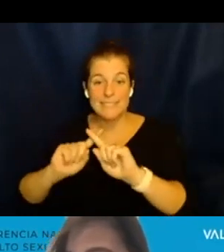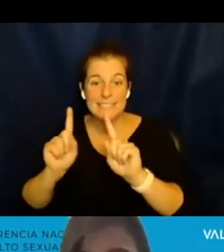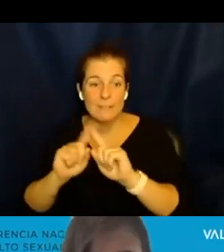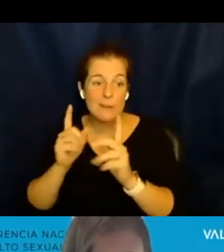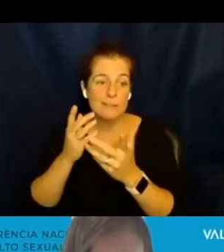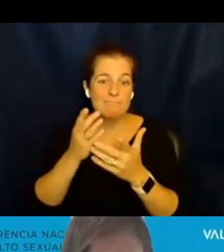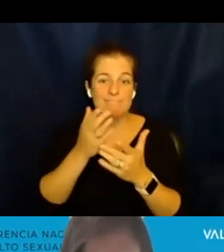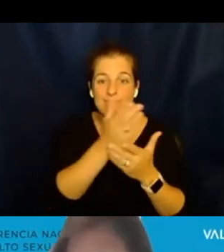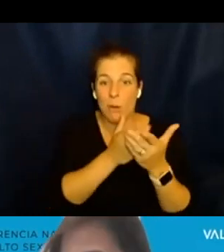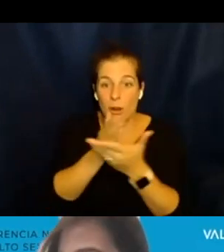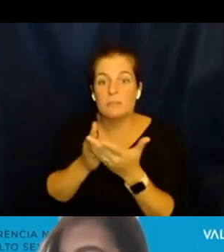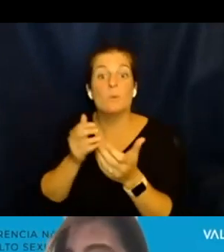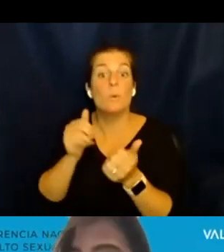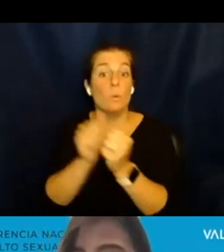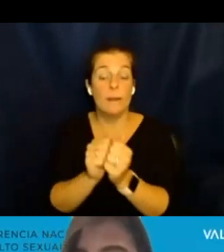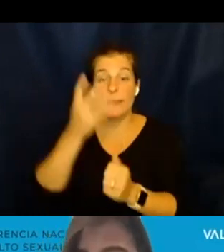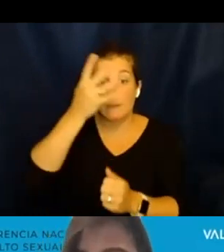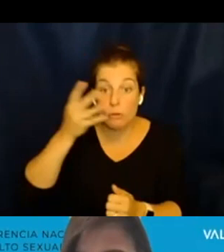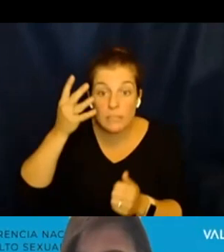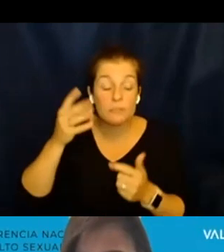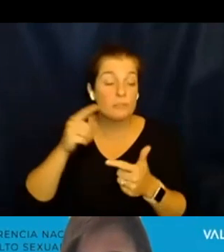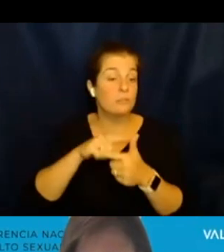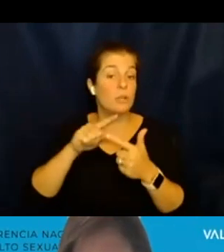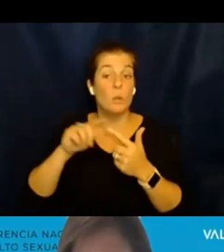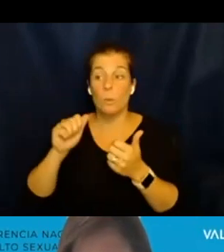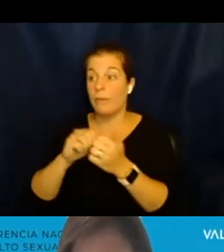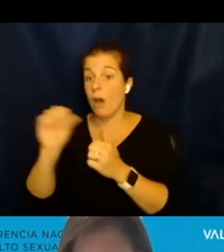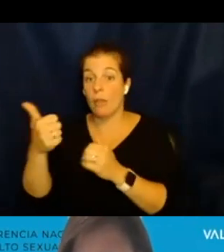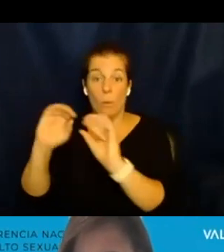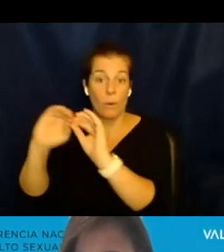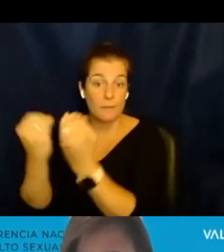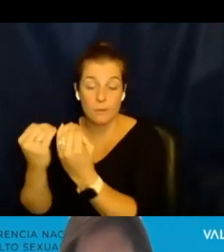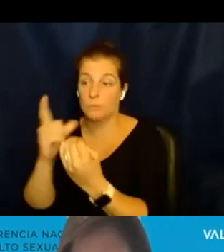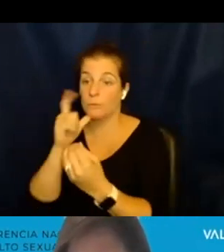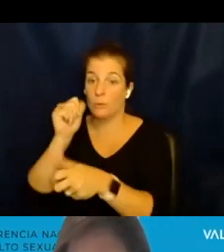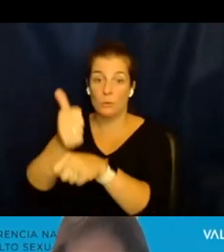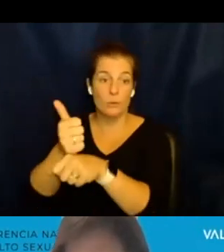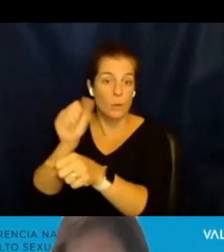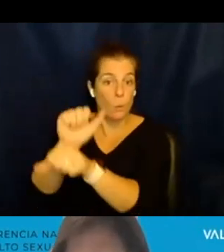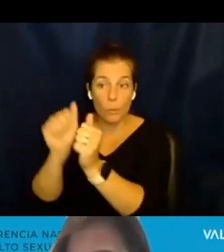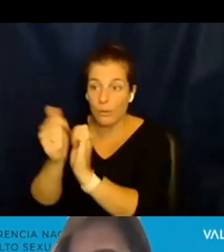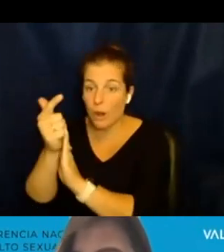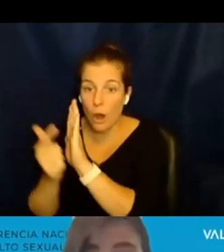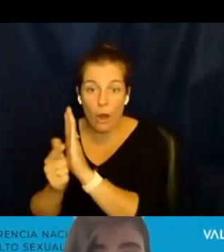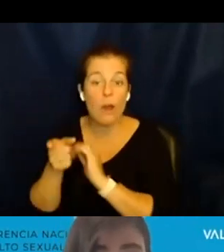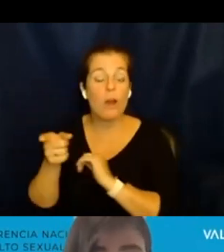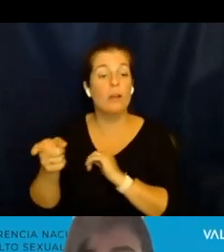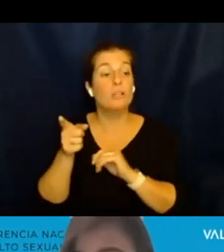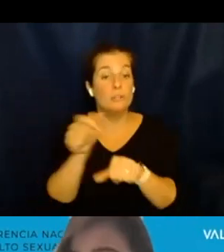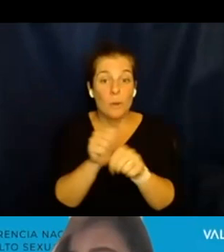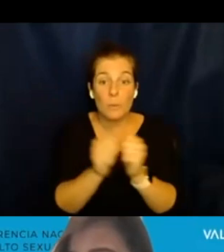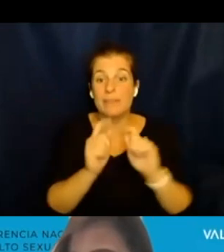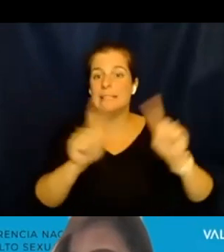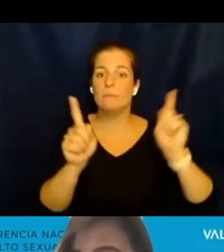immigration, with other entities that apply the law or law-based entities. She's worked with the different district attorneys,